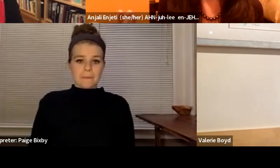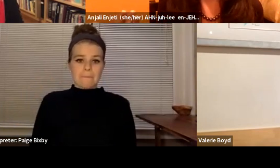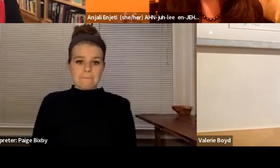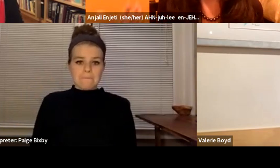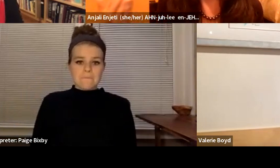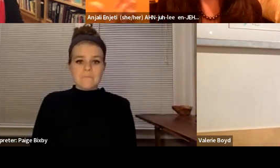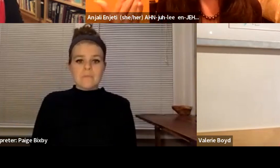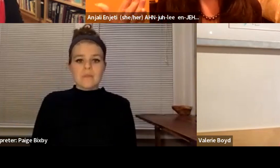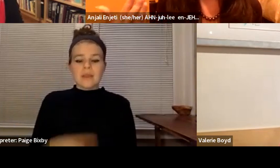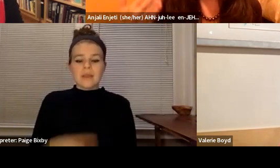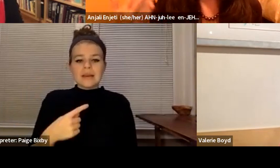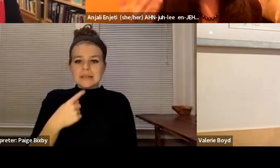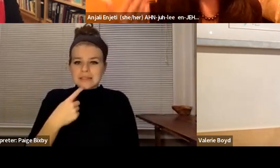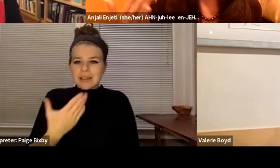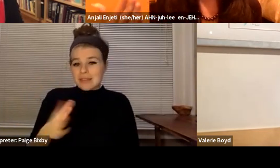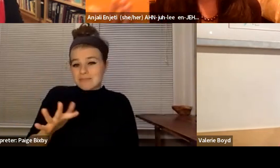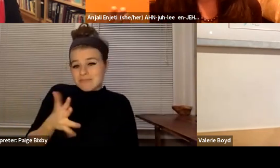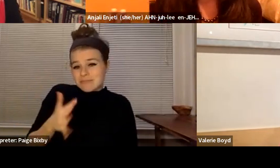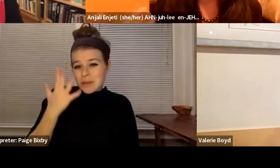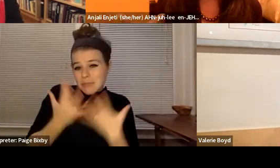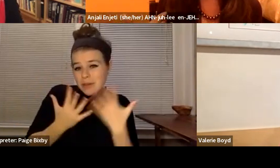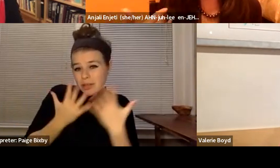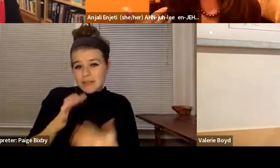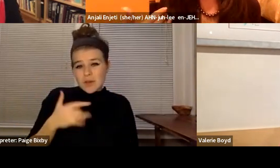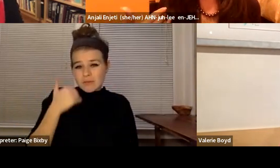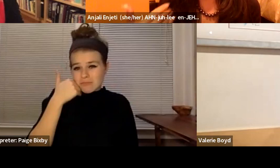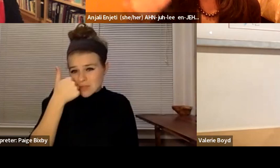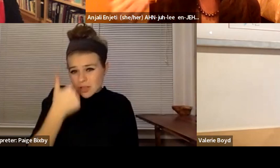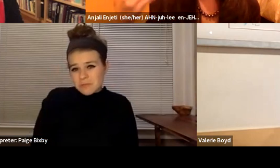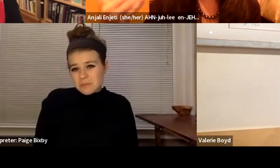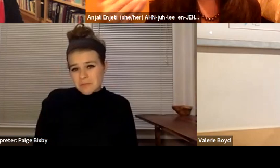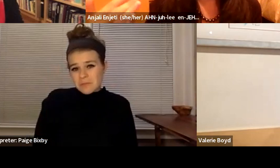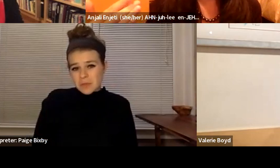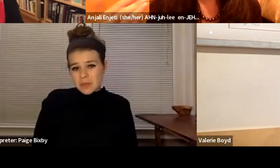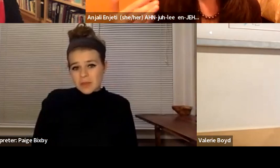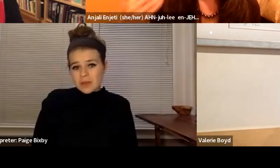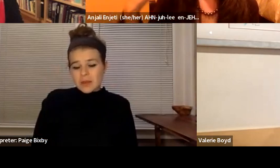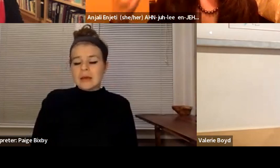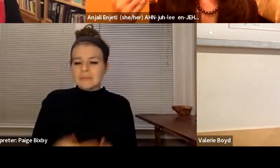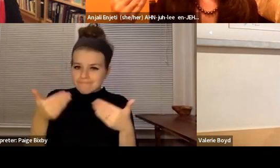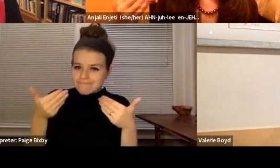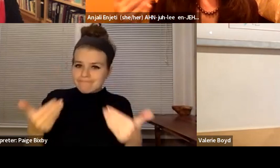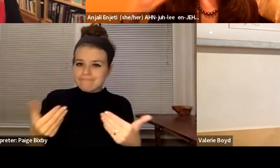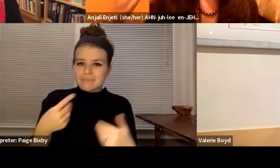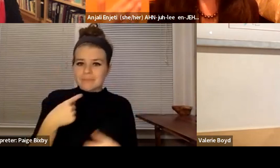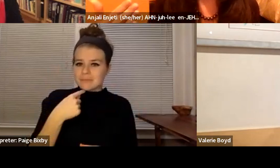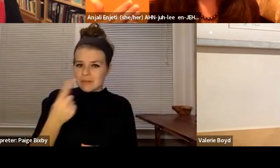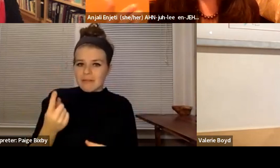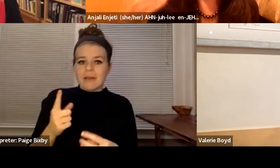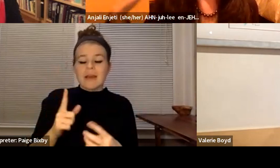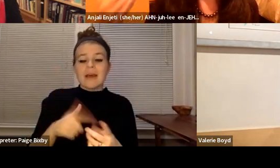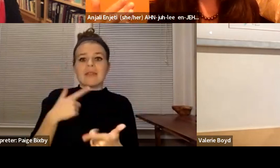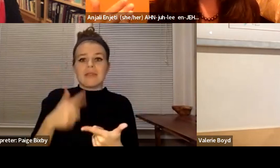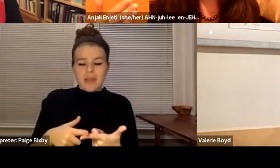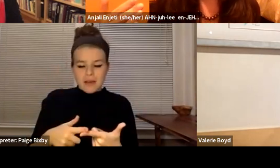of embarrassing and that are shameful in order to then activate